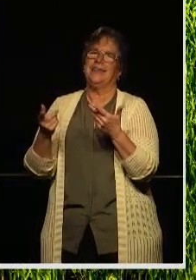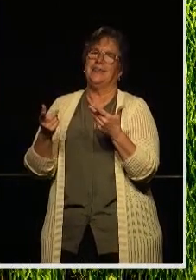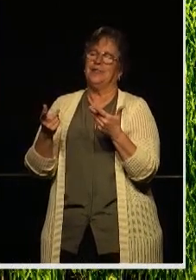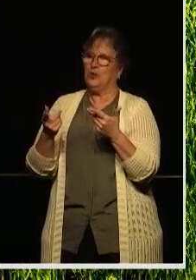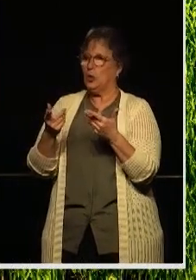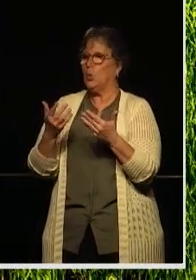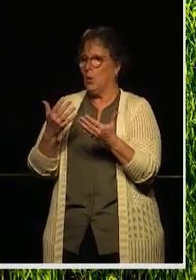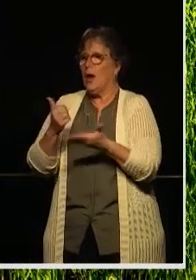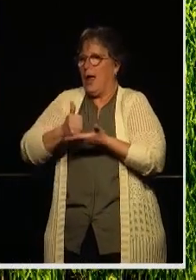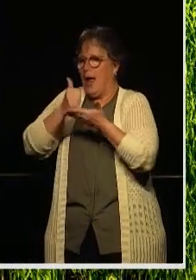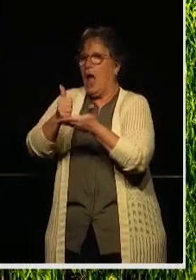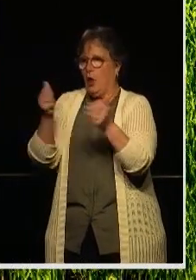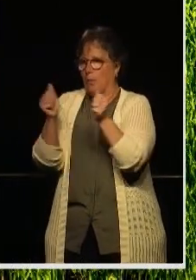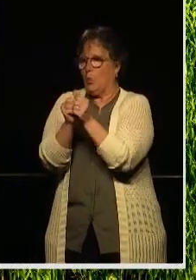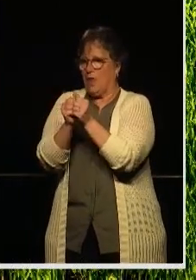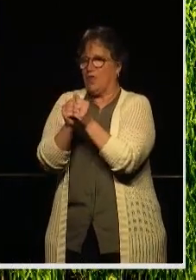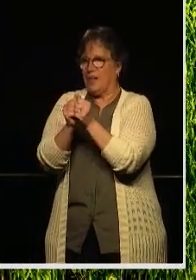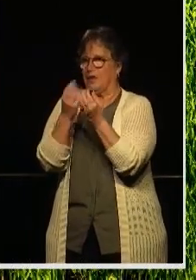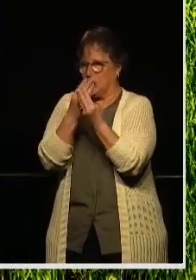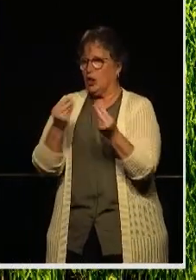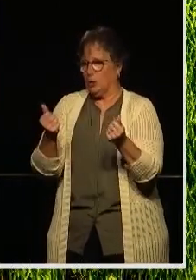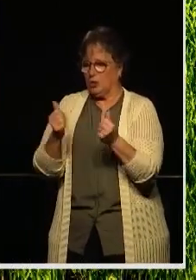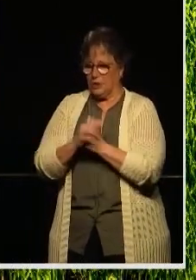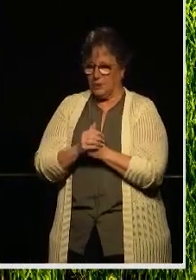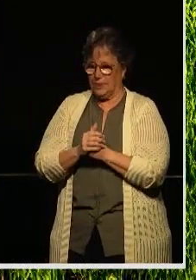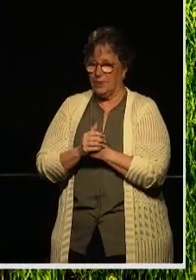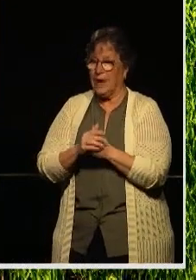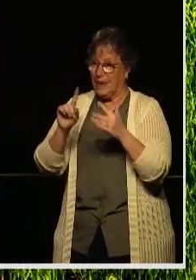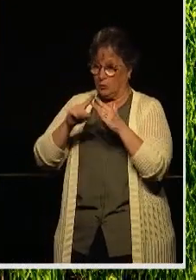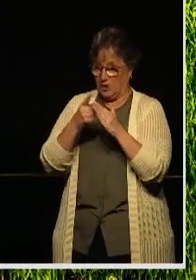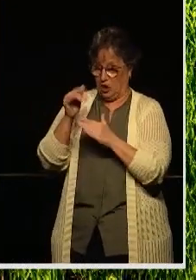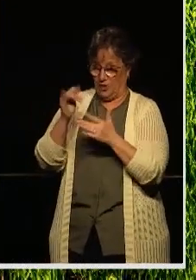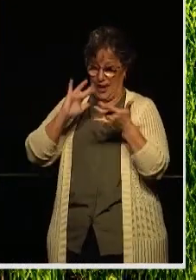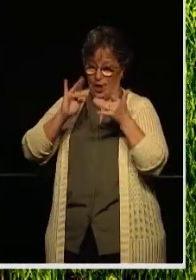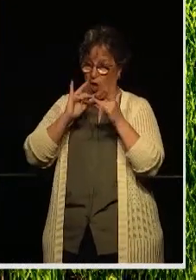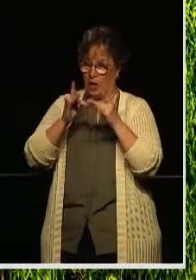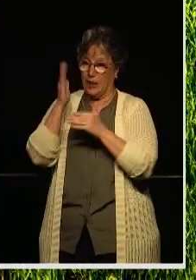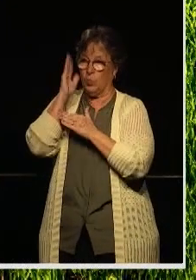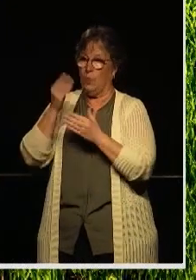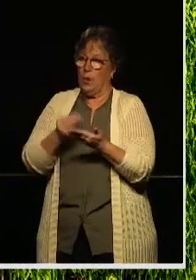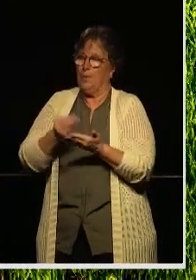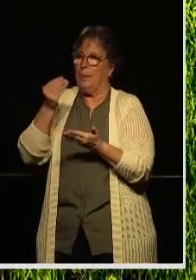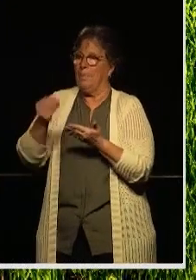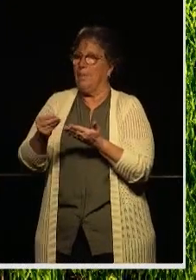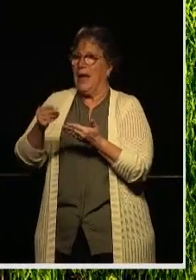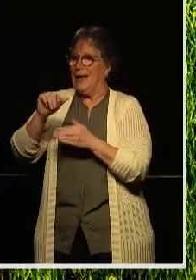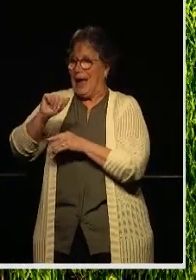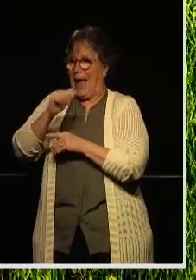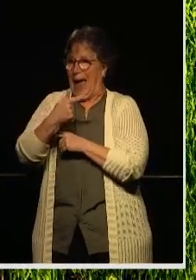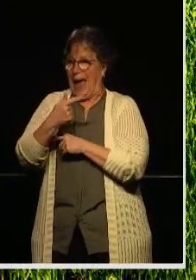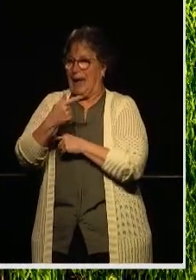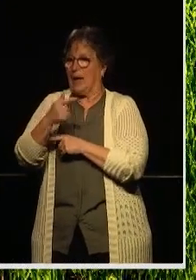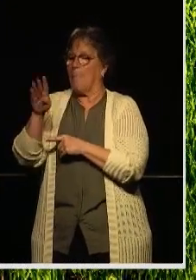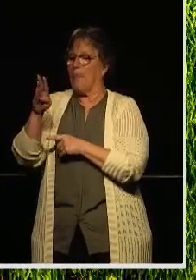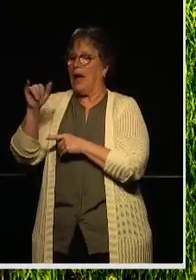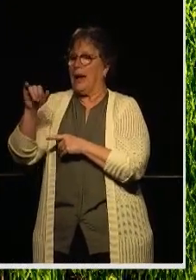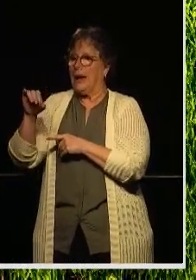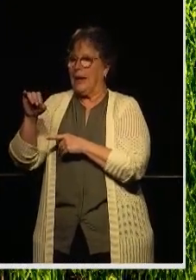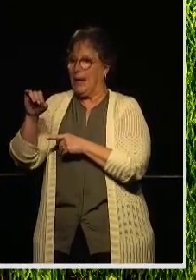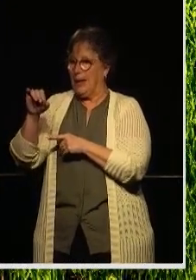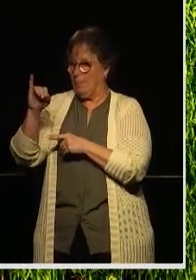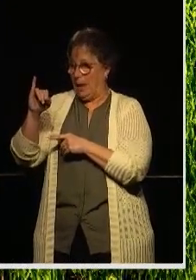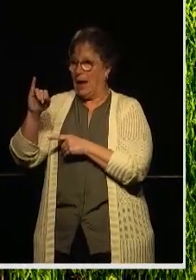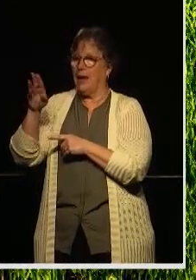solution. As we bring that substrate production online, we will be purchasing agricultural byproducts from New York farmers in order